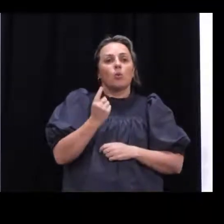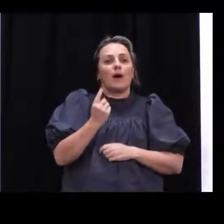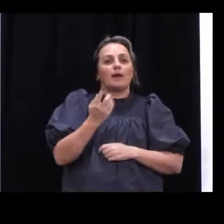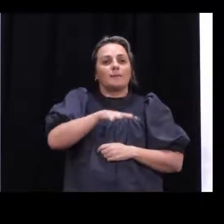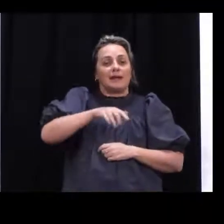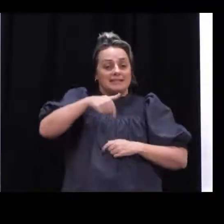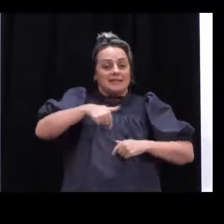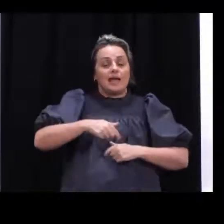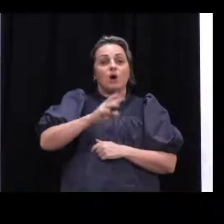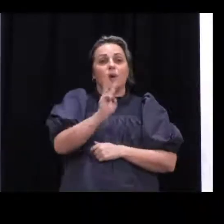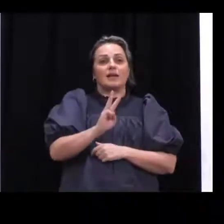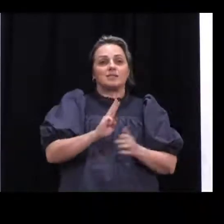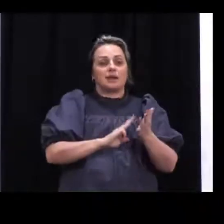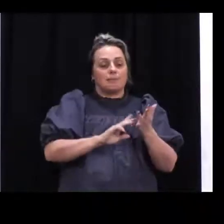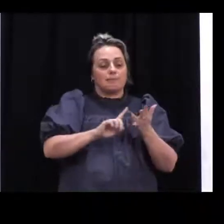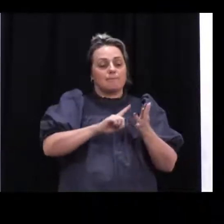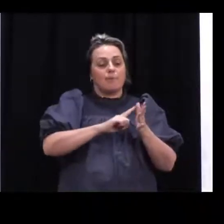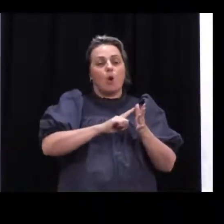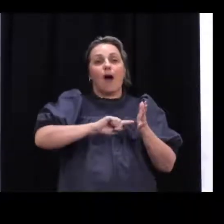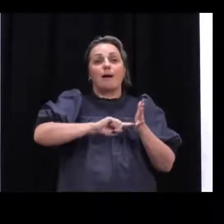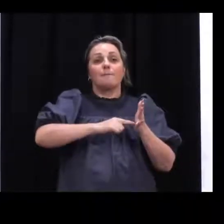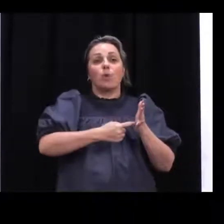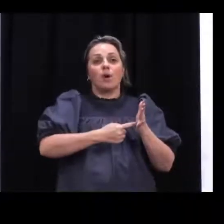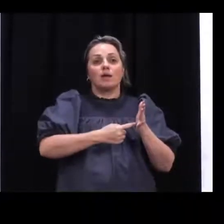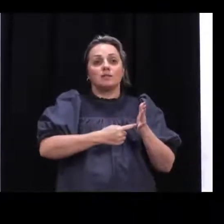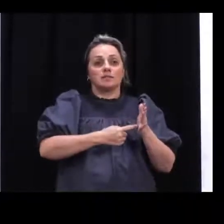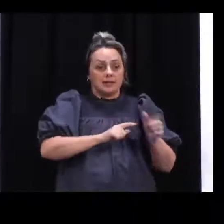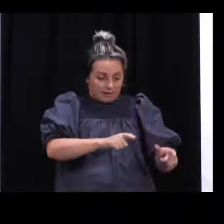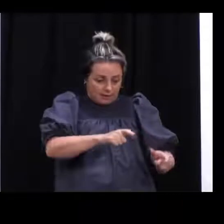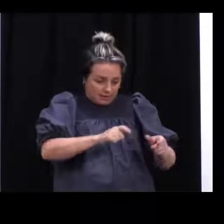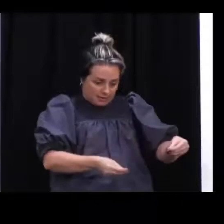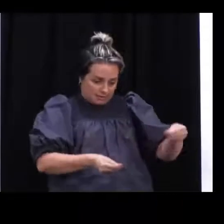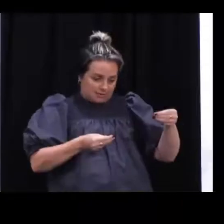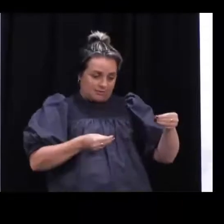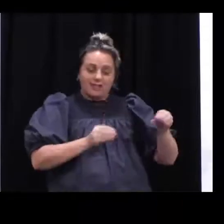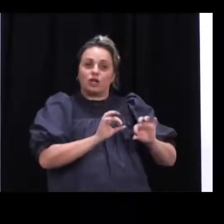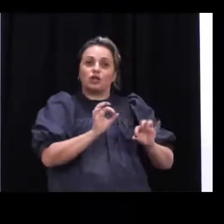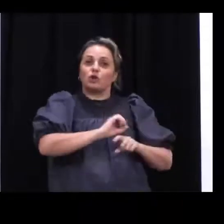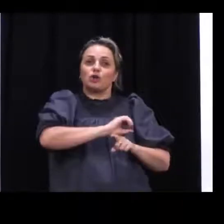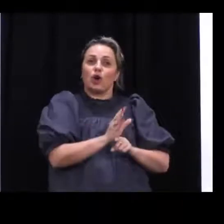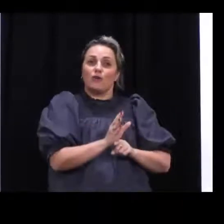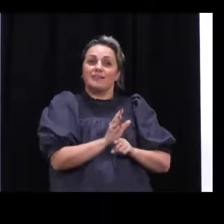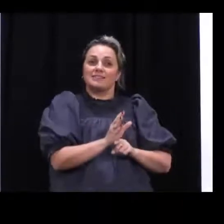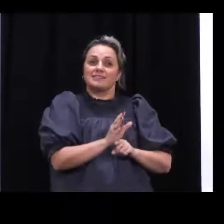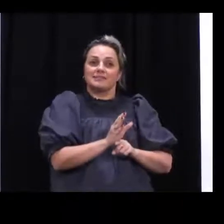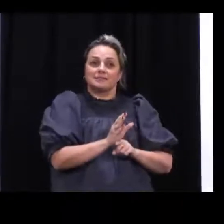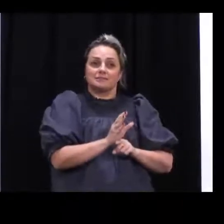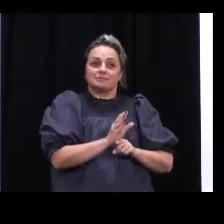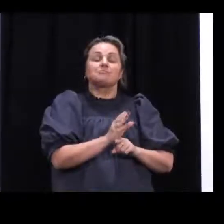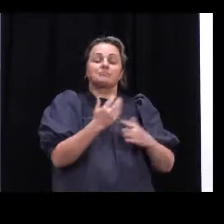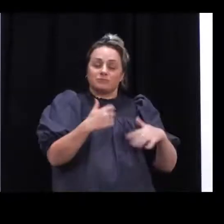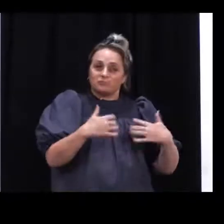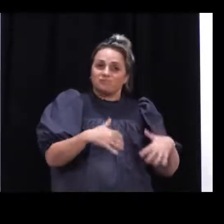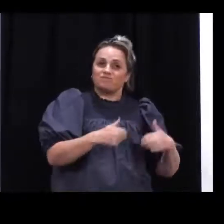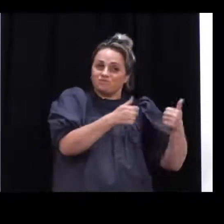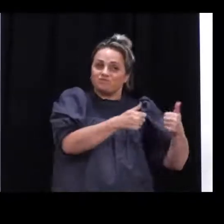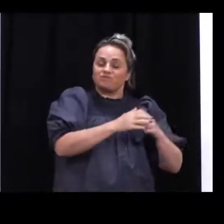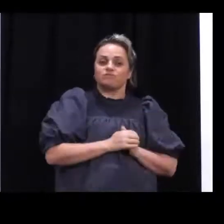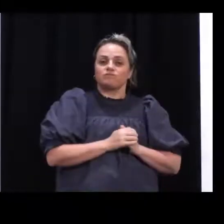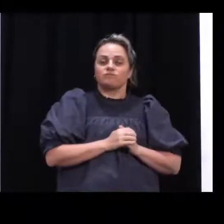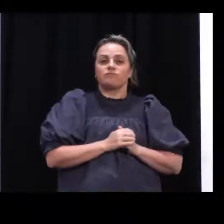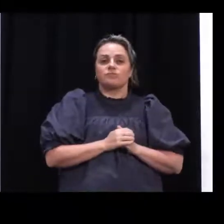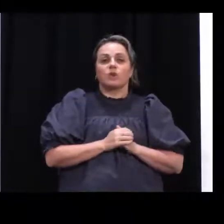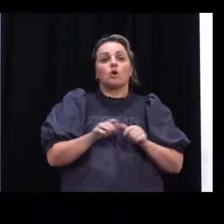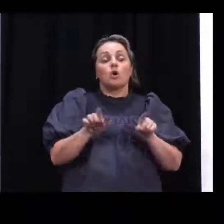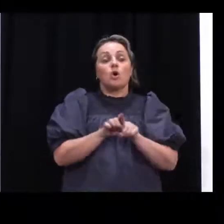Point here in Wellington on Monday has returned a negative result for the first time since the 19th of August. COVID-19